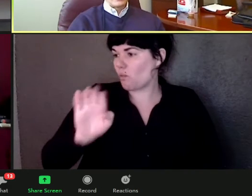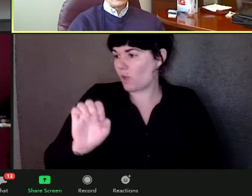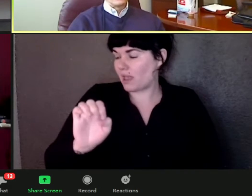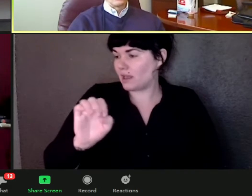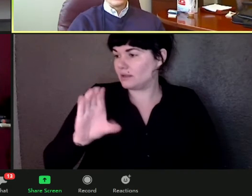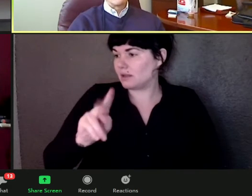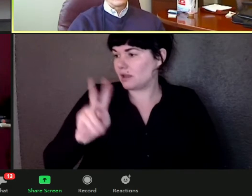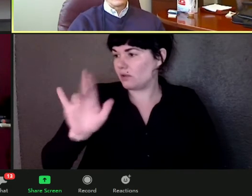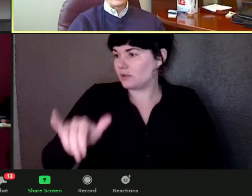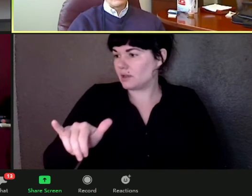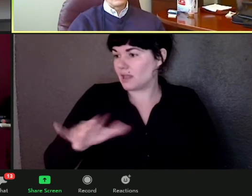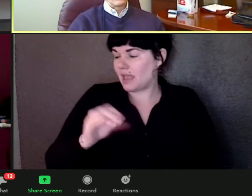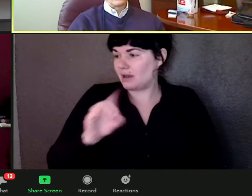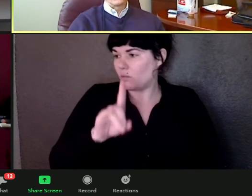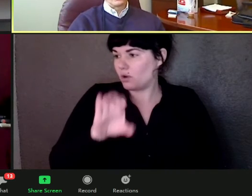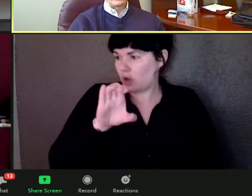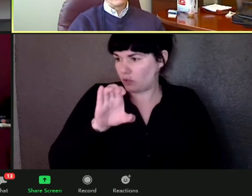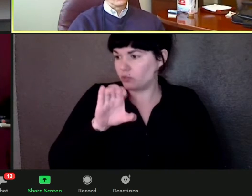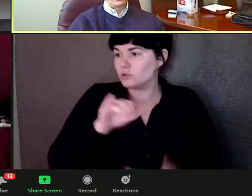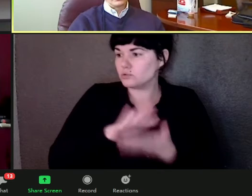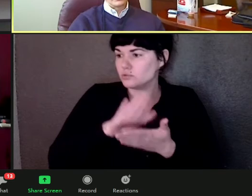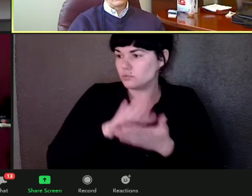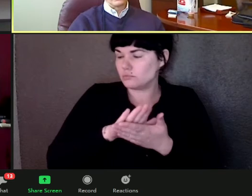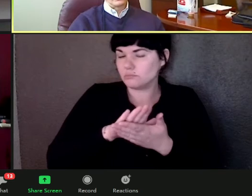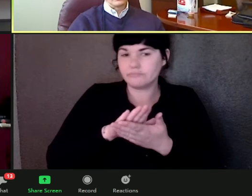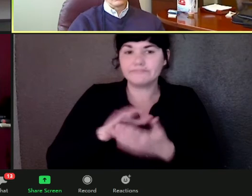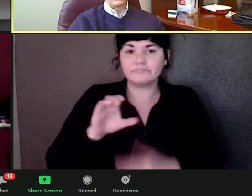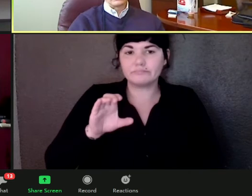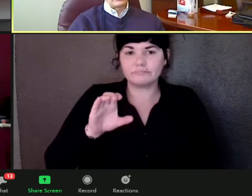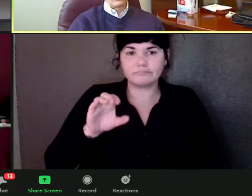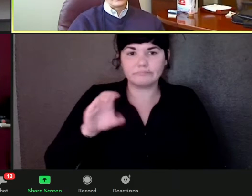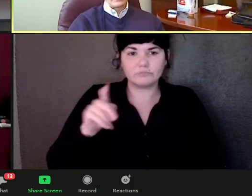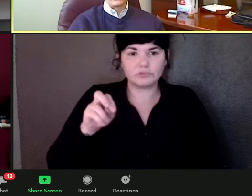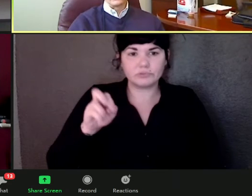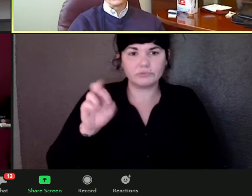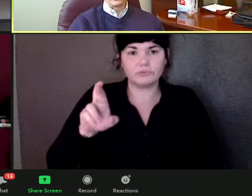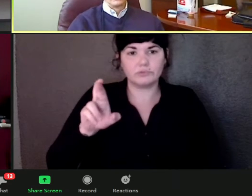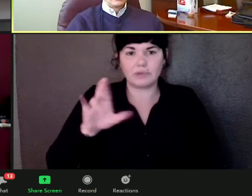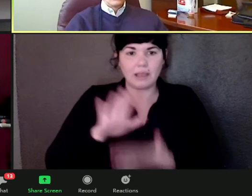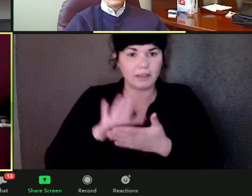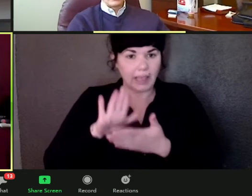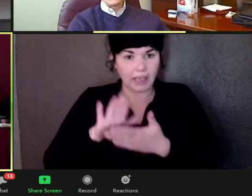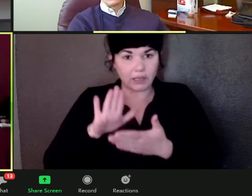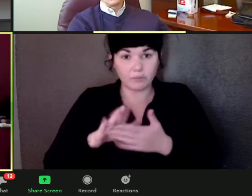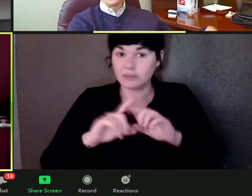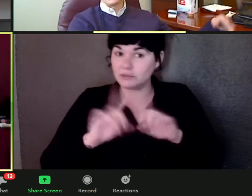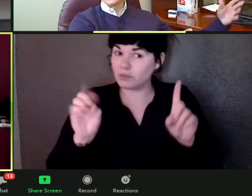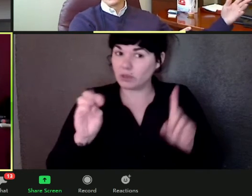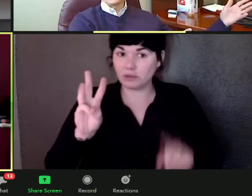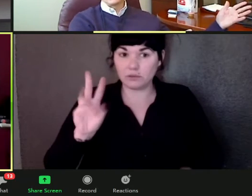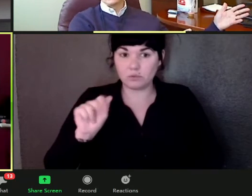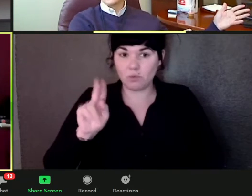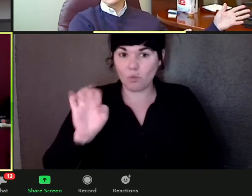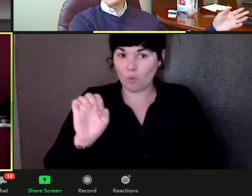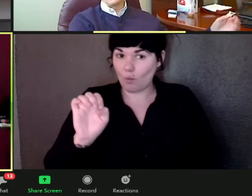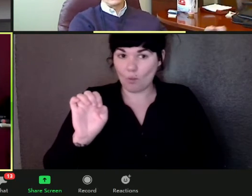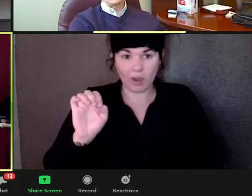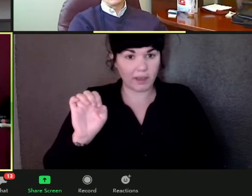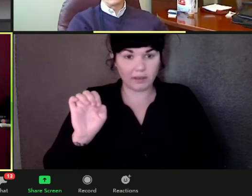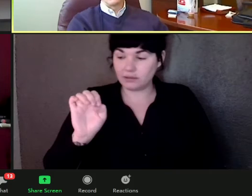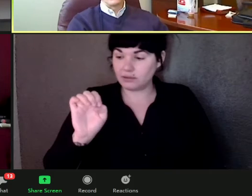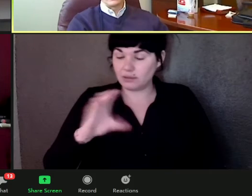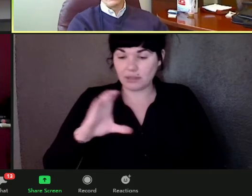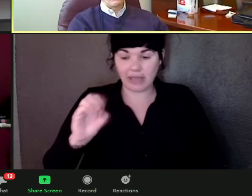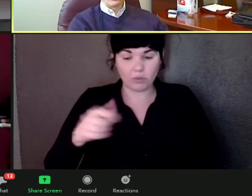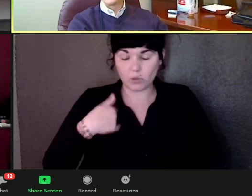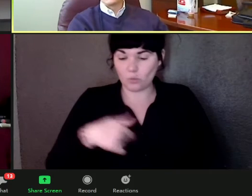And, you know, we vary. I mean, there is no diversity like there is in here in Wayne County. So we've got some of the most affluent communities. We've got